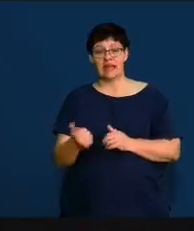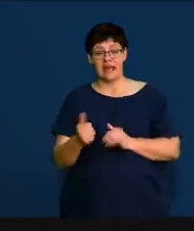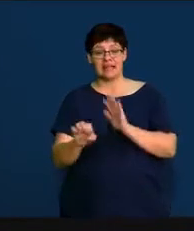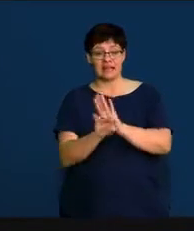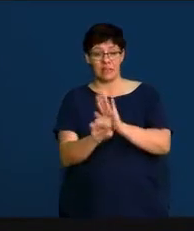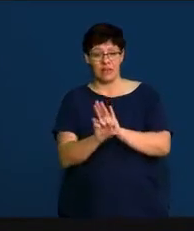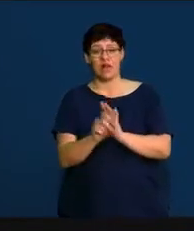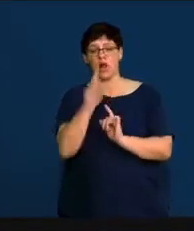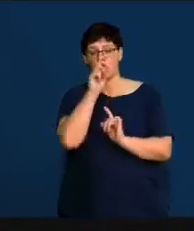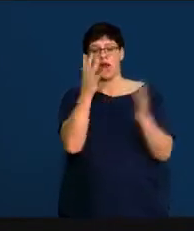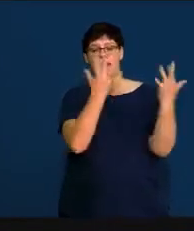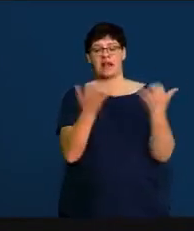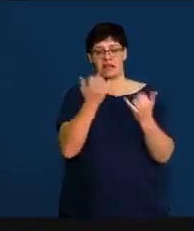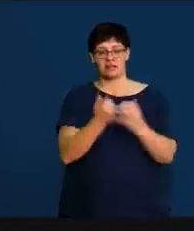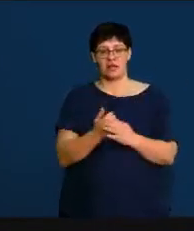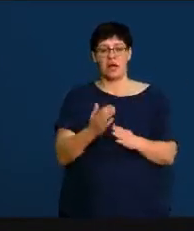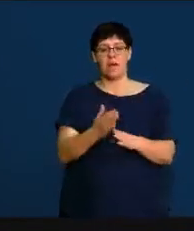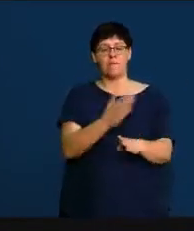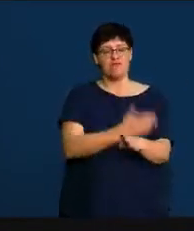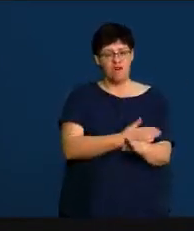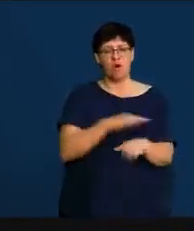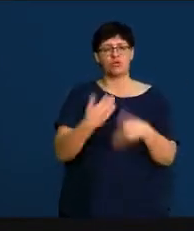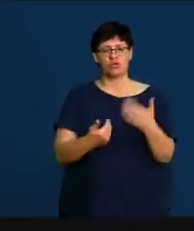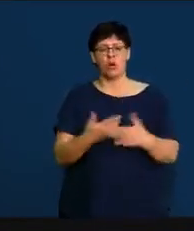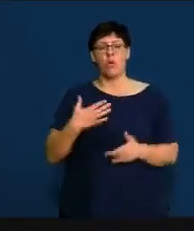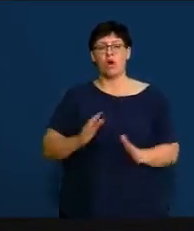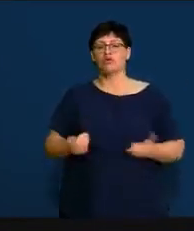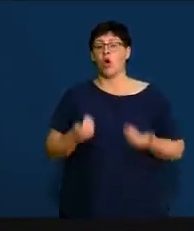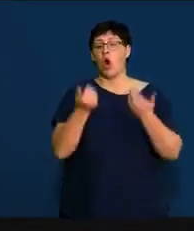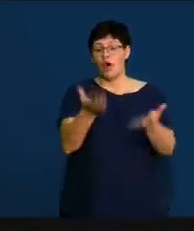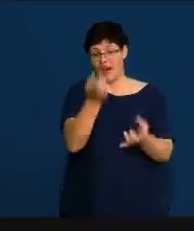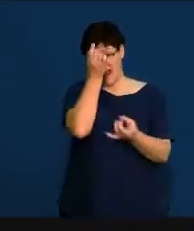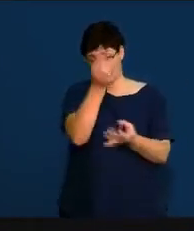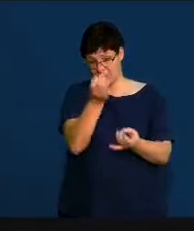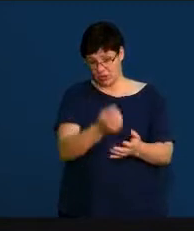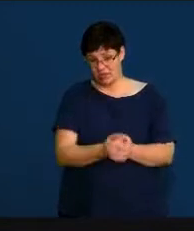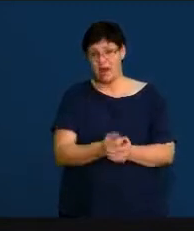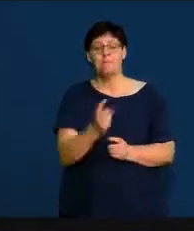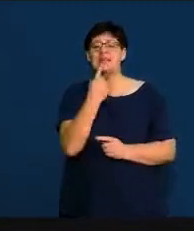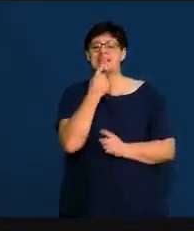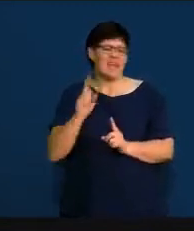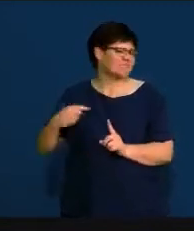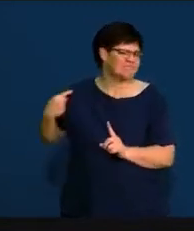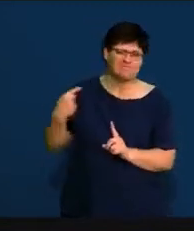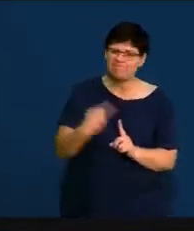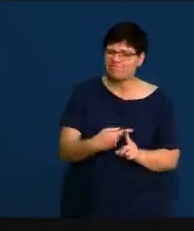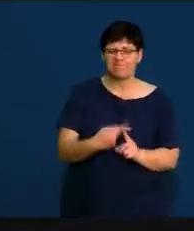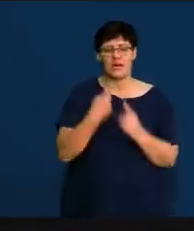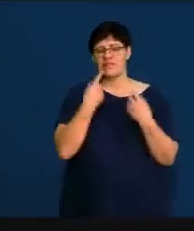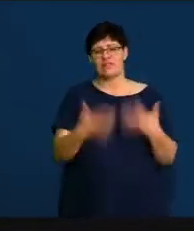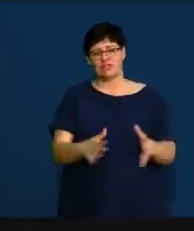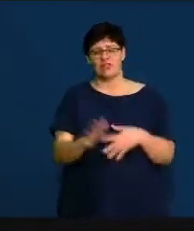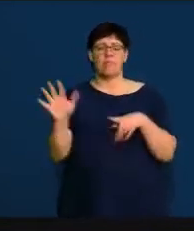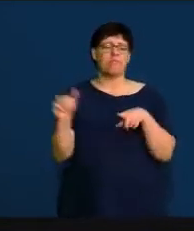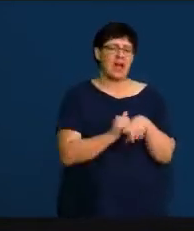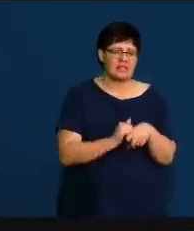at calculations. But before we go further, I'd like to offer you some tips. And it's what I've been saying all along.